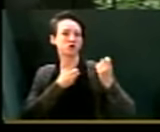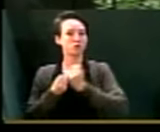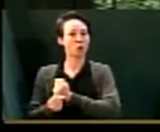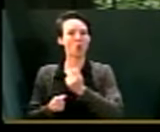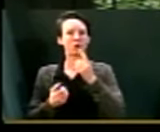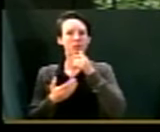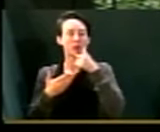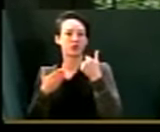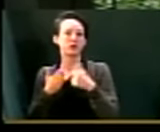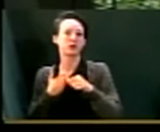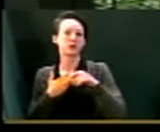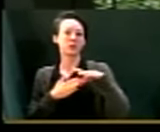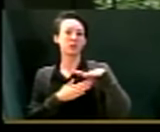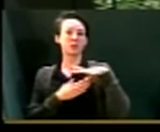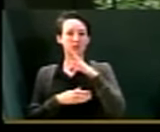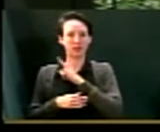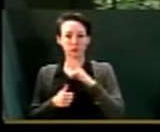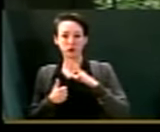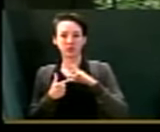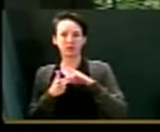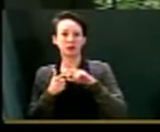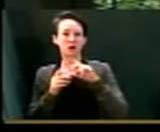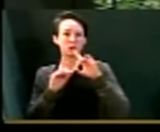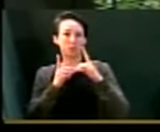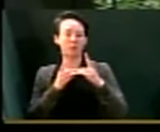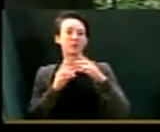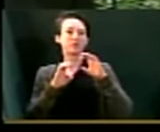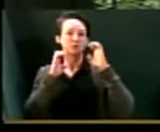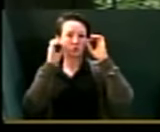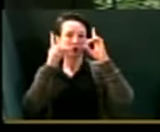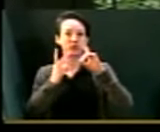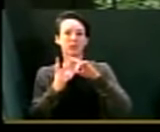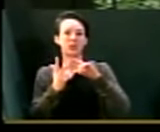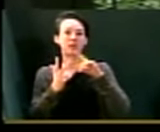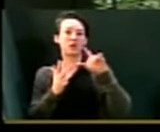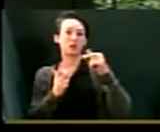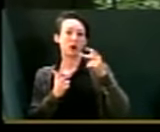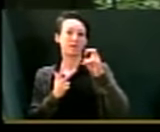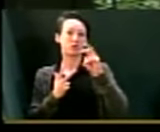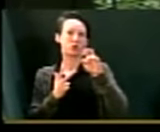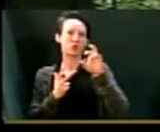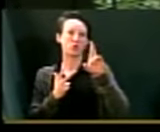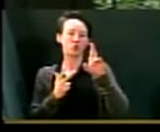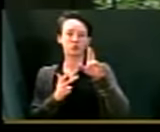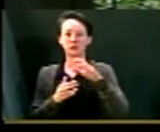delegation, our Department of Education, and the governor, expressing that we have no confidence